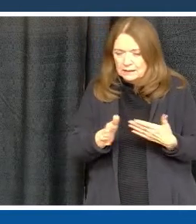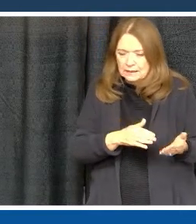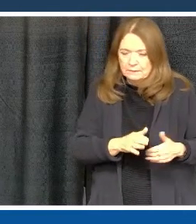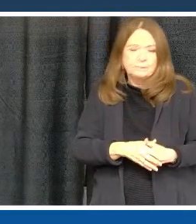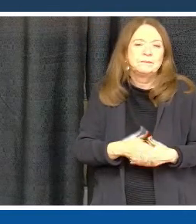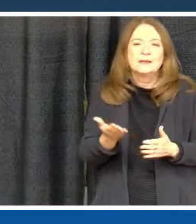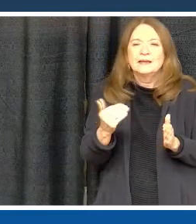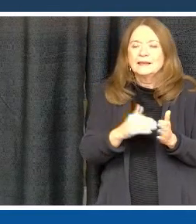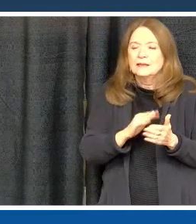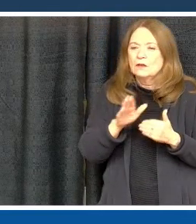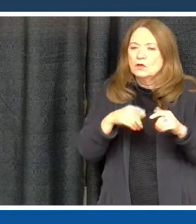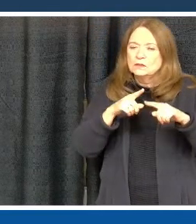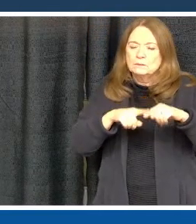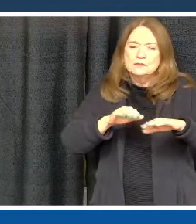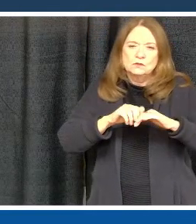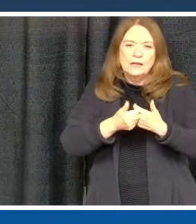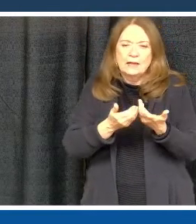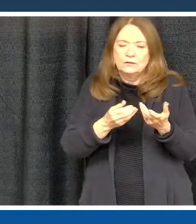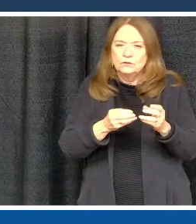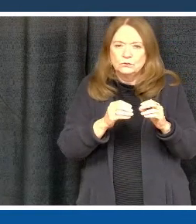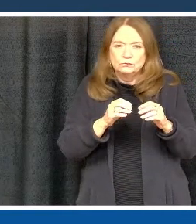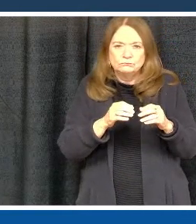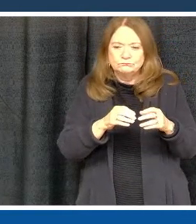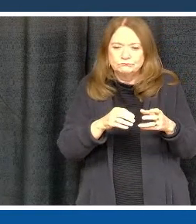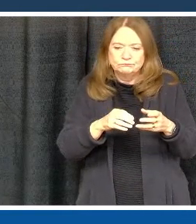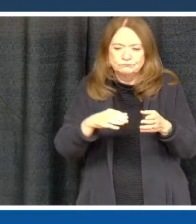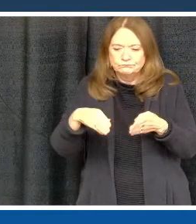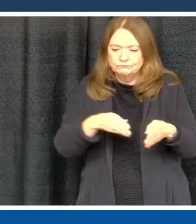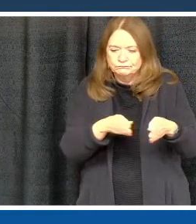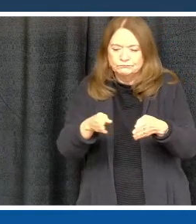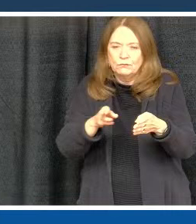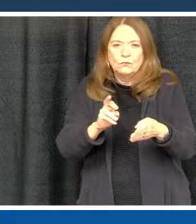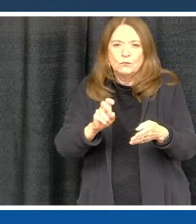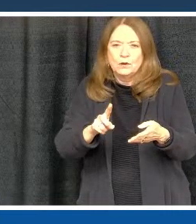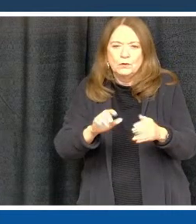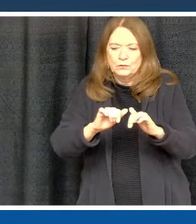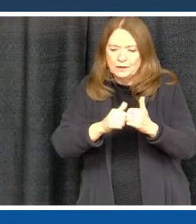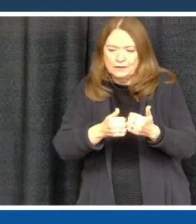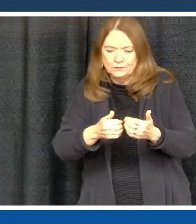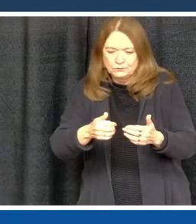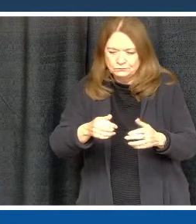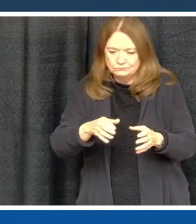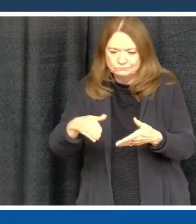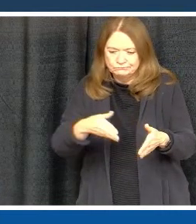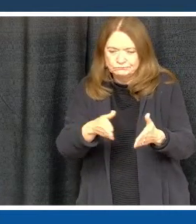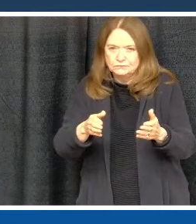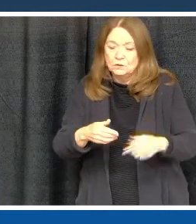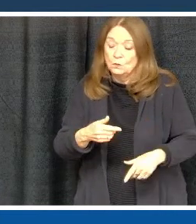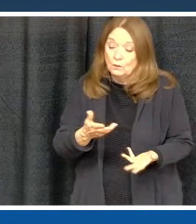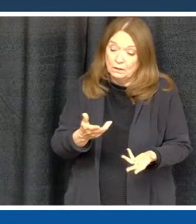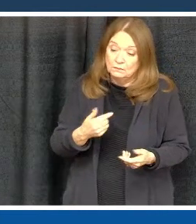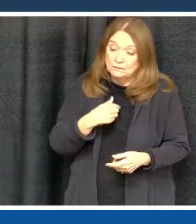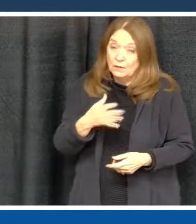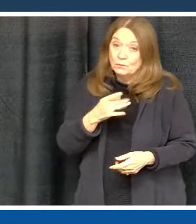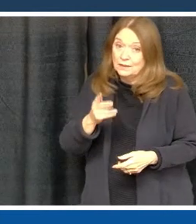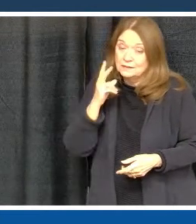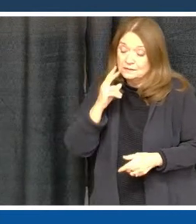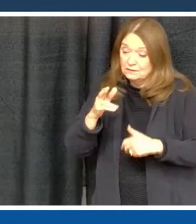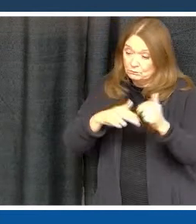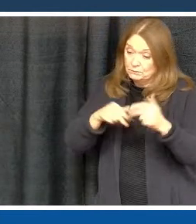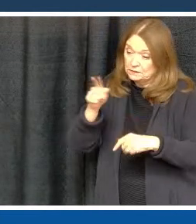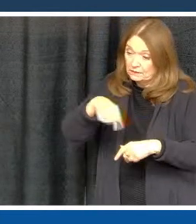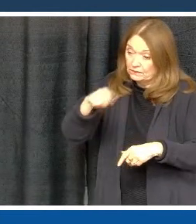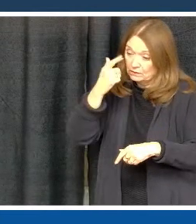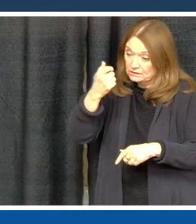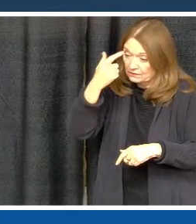Again, this all depends on how you lay out the road, which we haven't really gotten to that point yet, so. Well, I would like to see these built out there because I